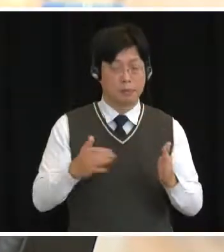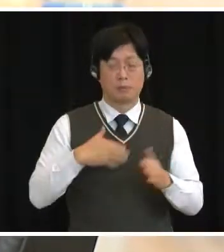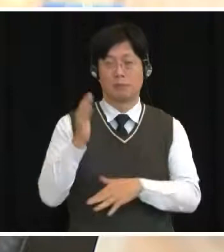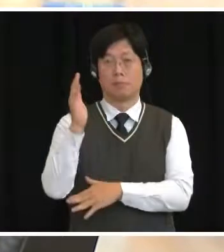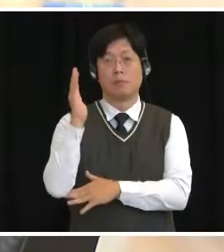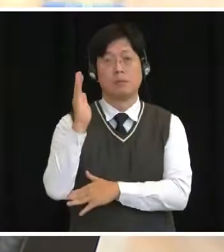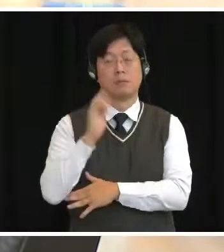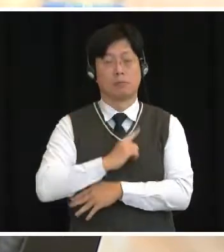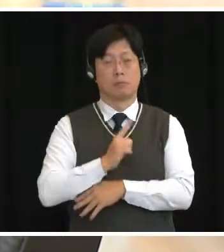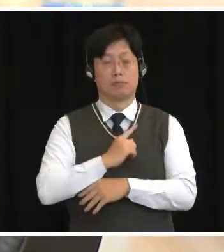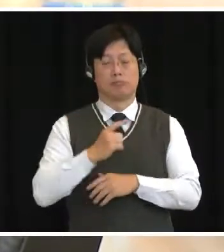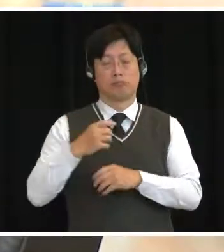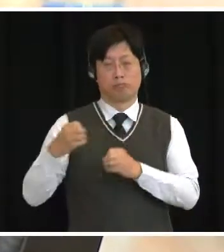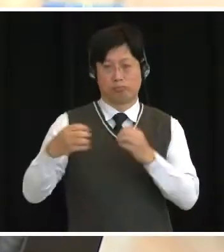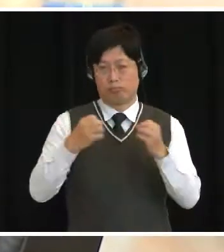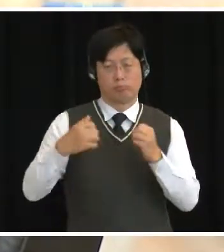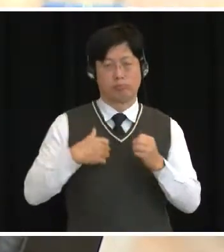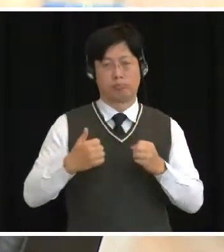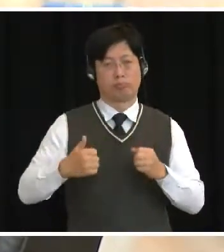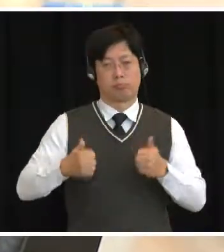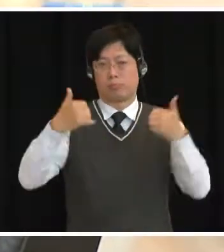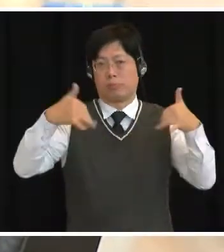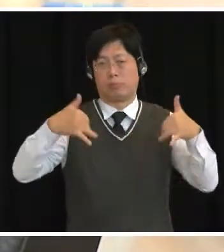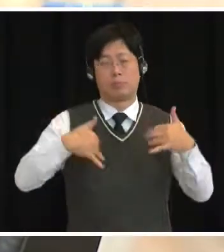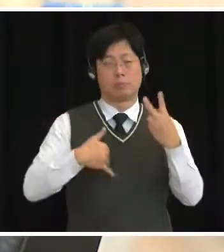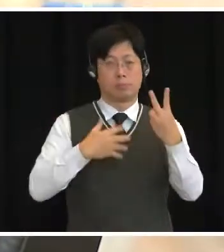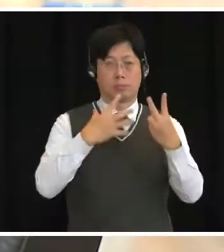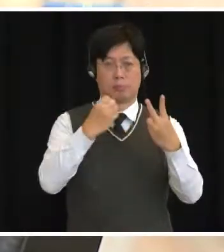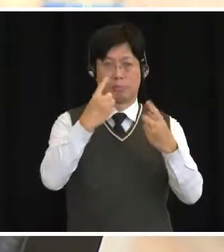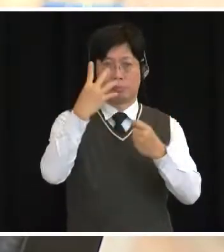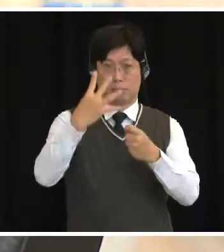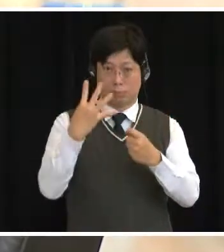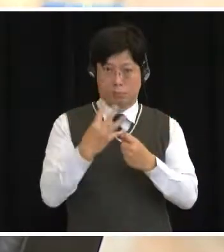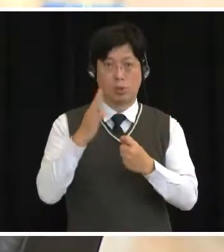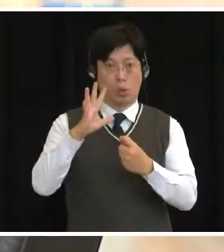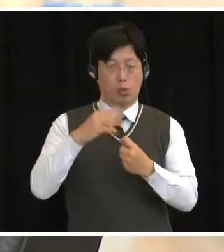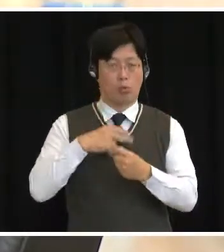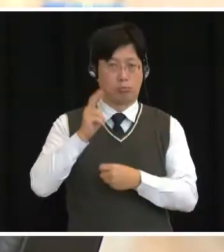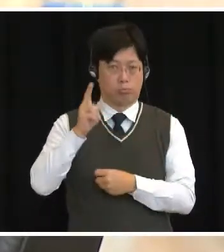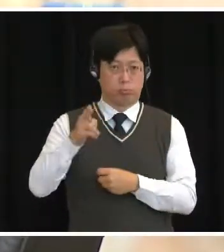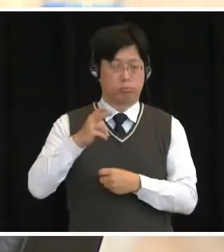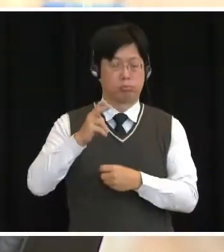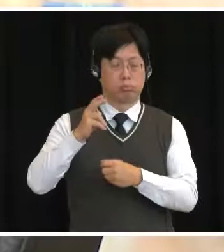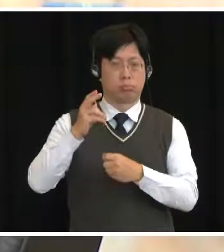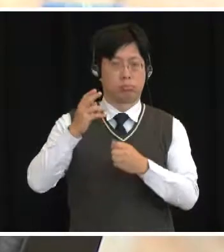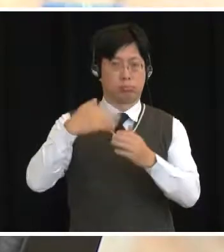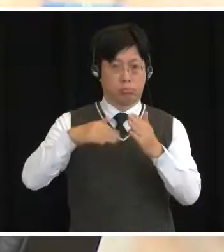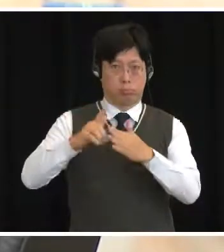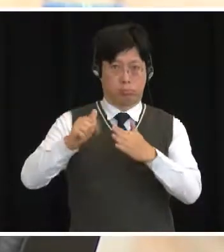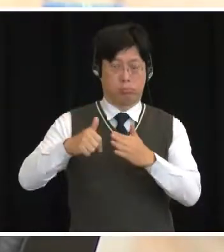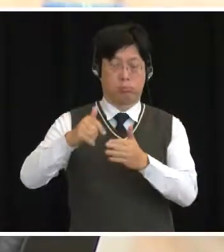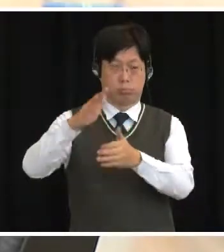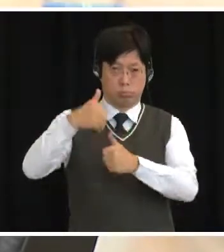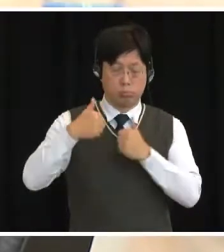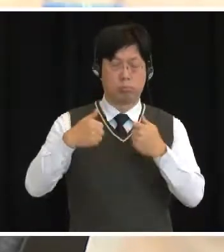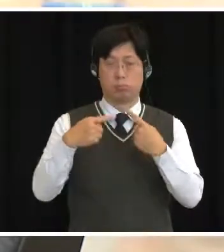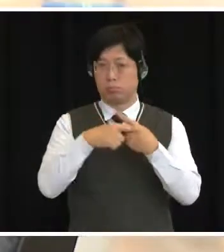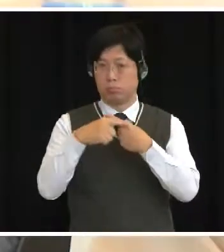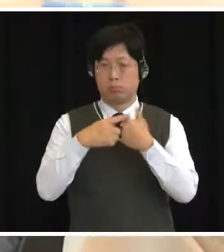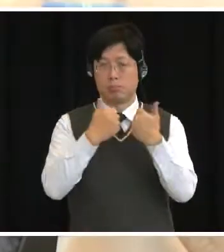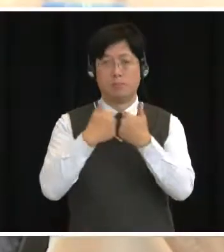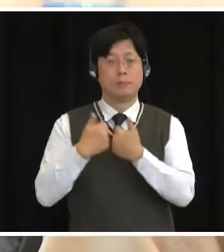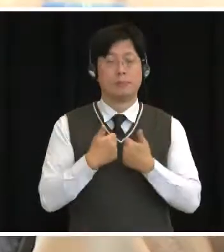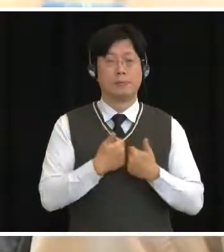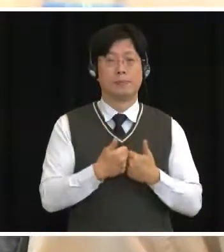make a proposal again. But at that time, in 2014, we